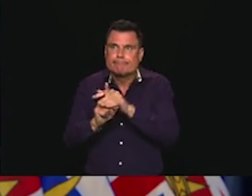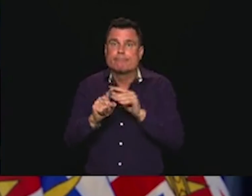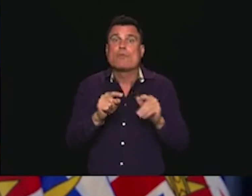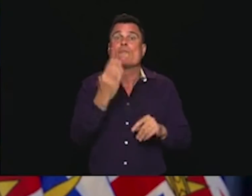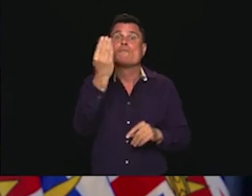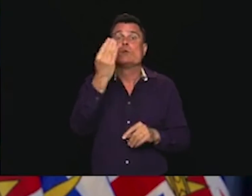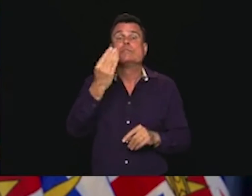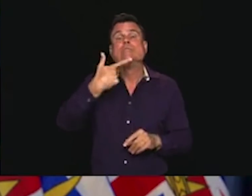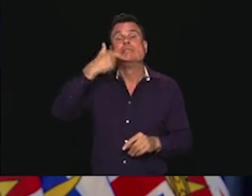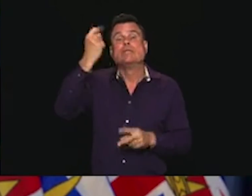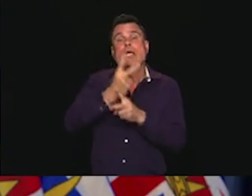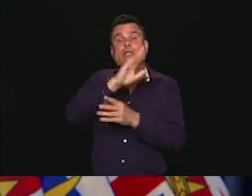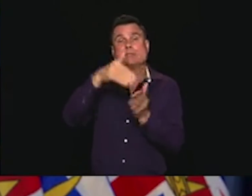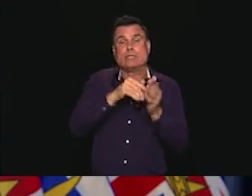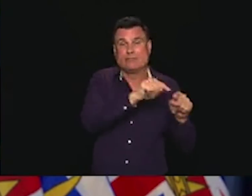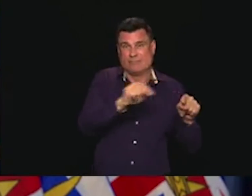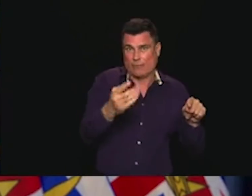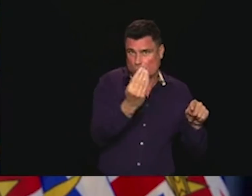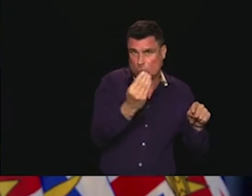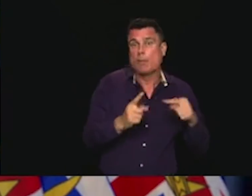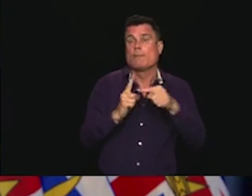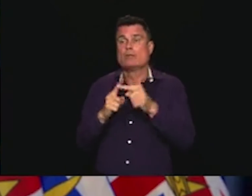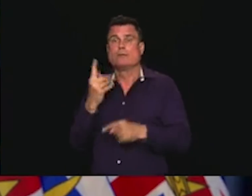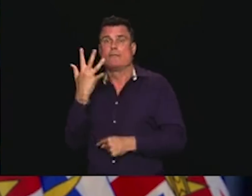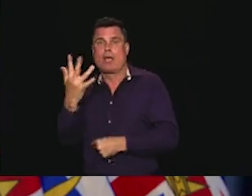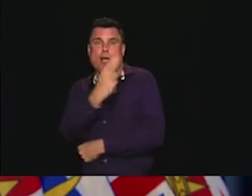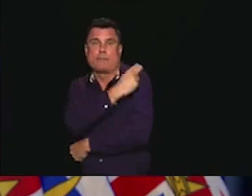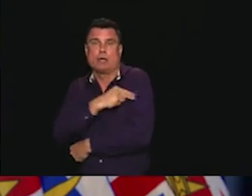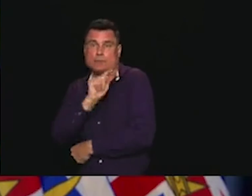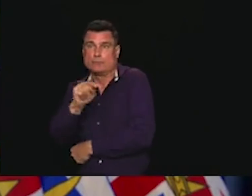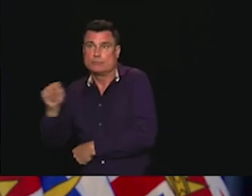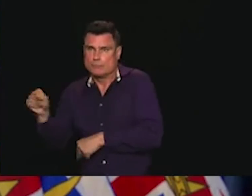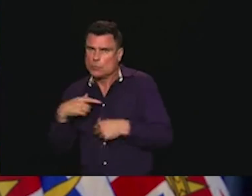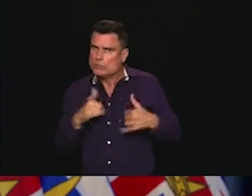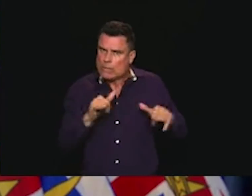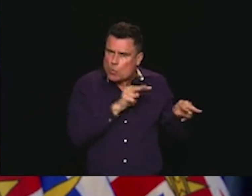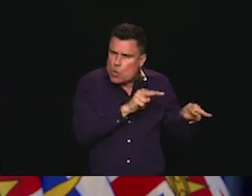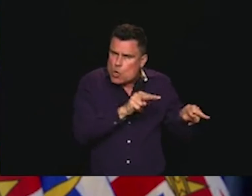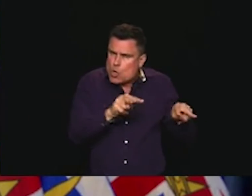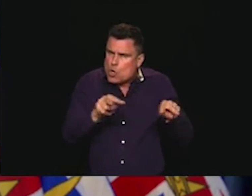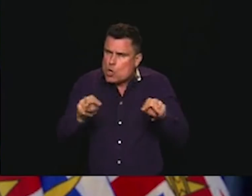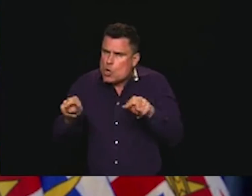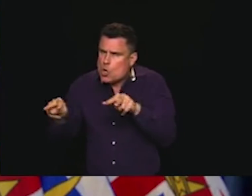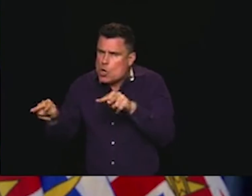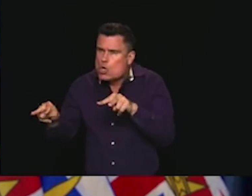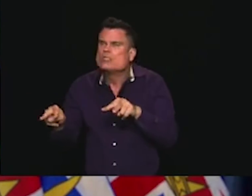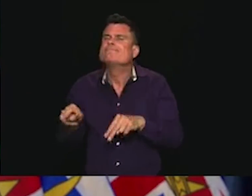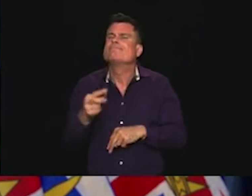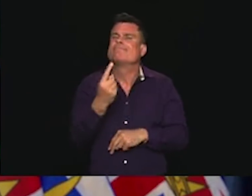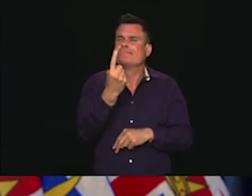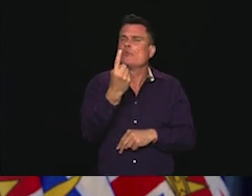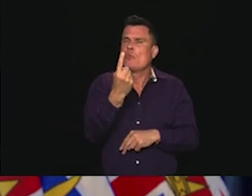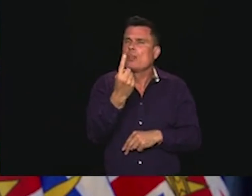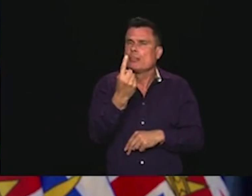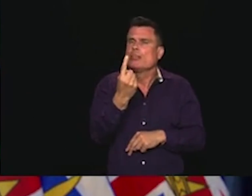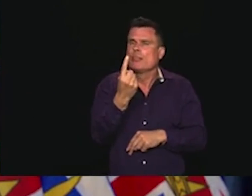1,196 people who reside in the Fraser Health Region, 126 people in the Vancouver Island Health